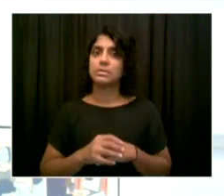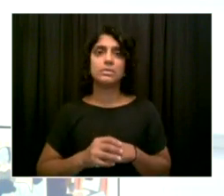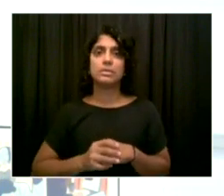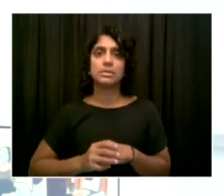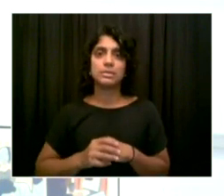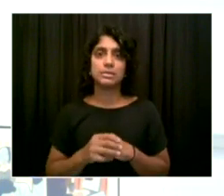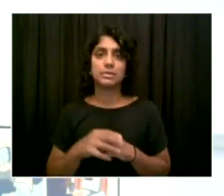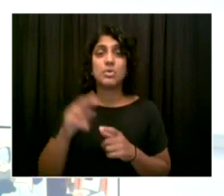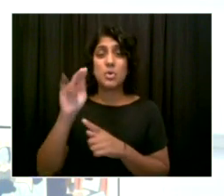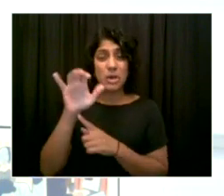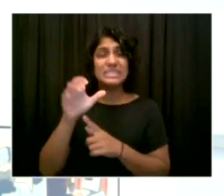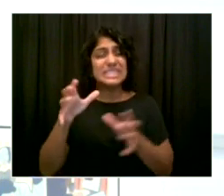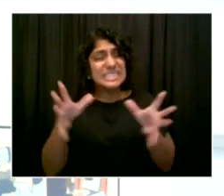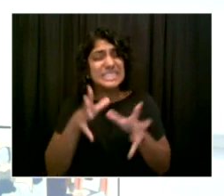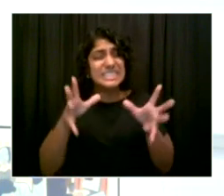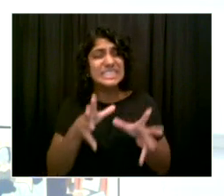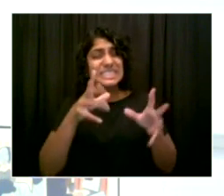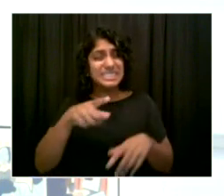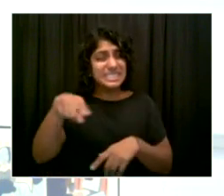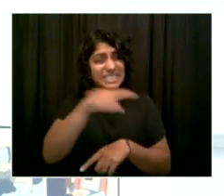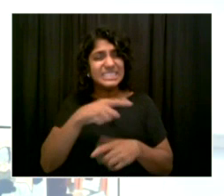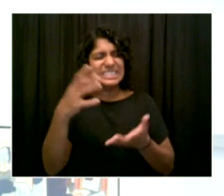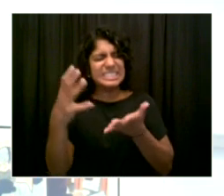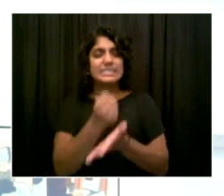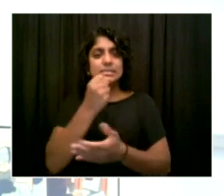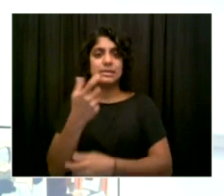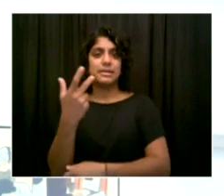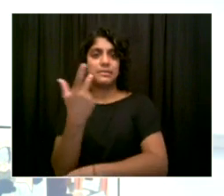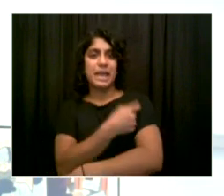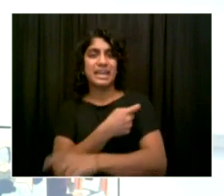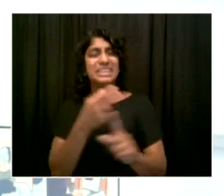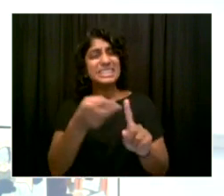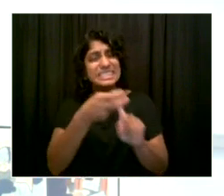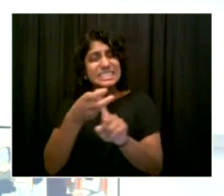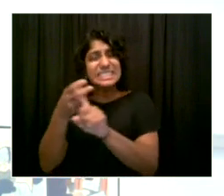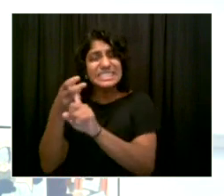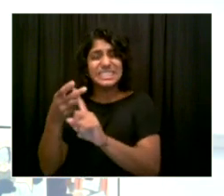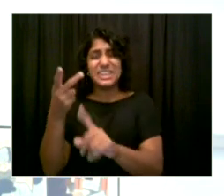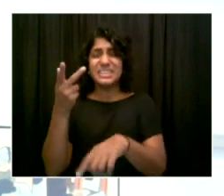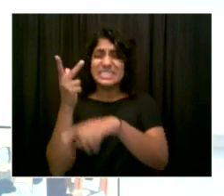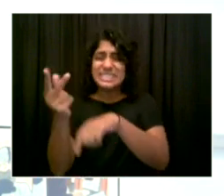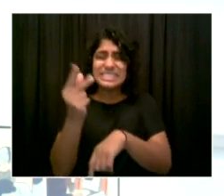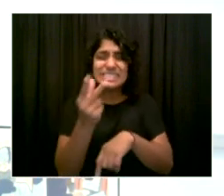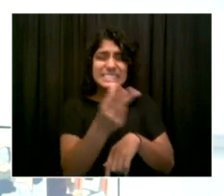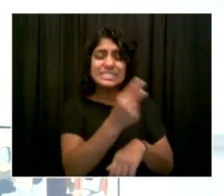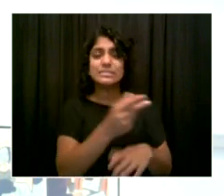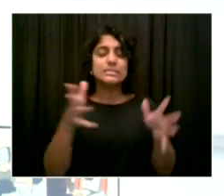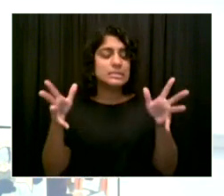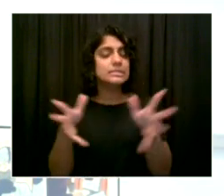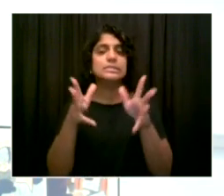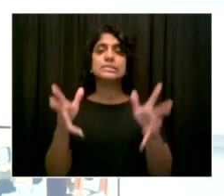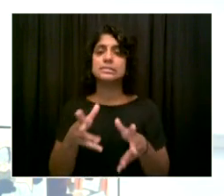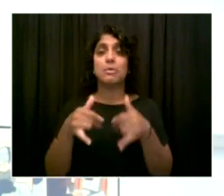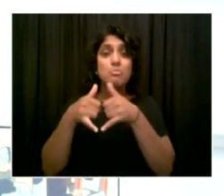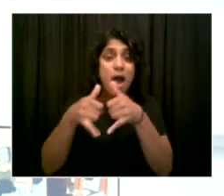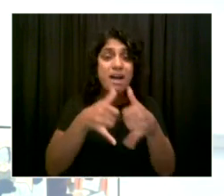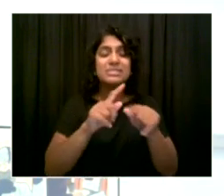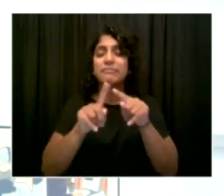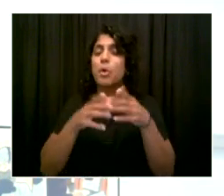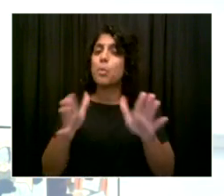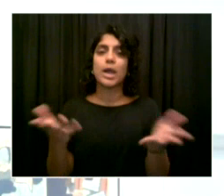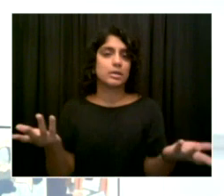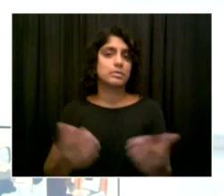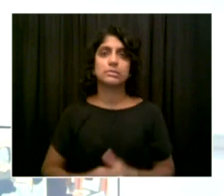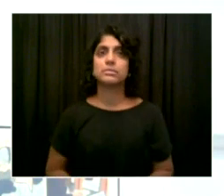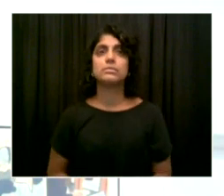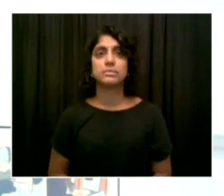vaccination to as many people as we can. We're seeing, for example, in Staten Island, the percent positivity and